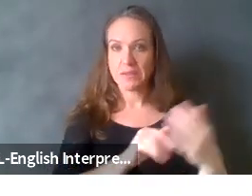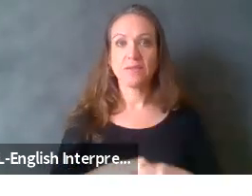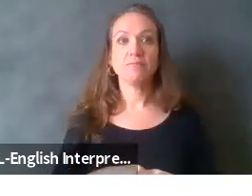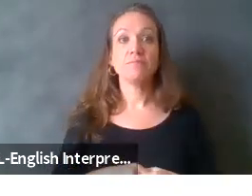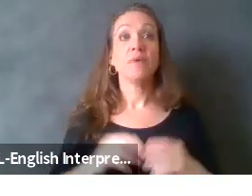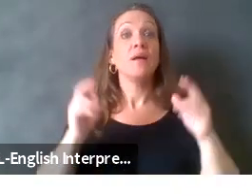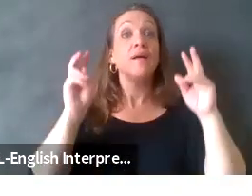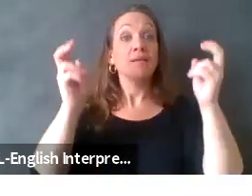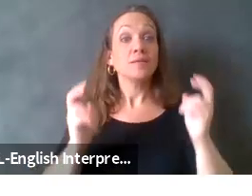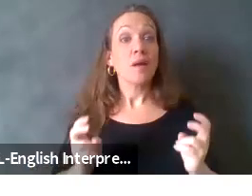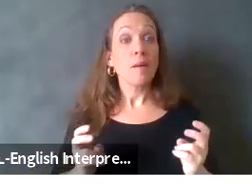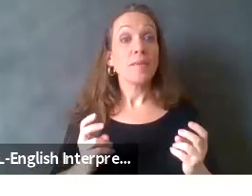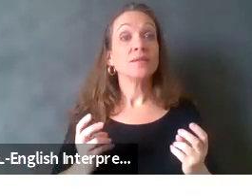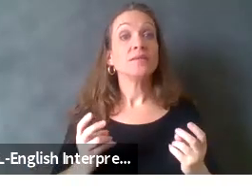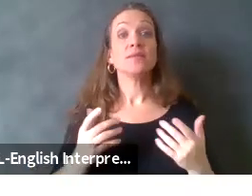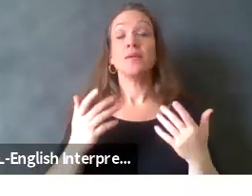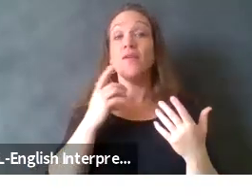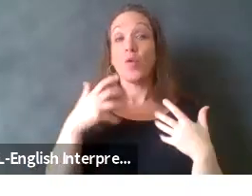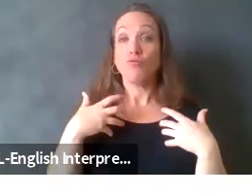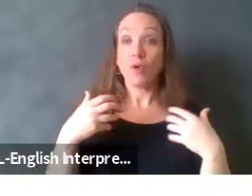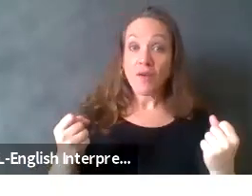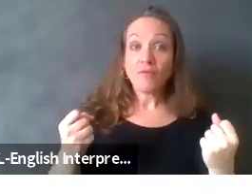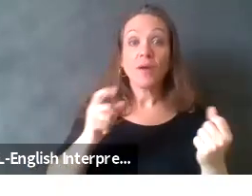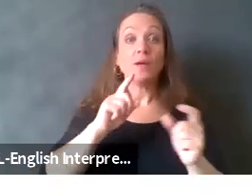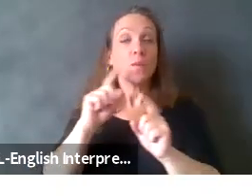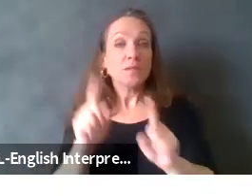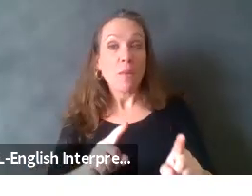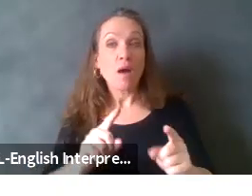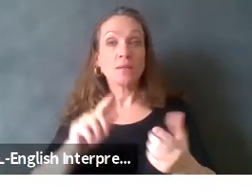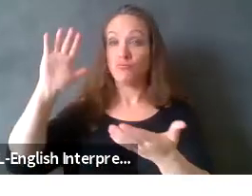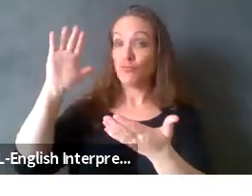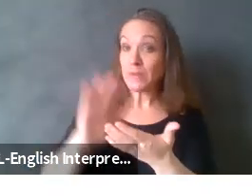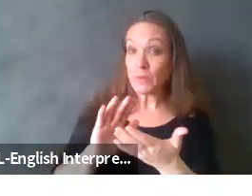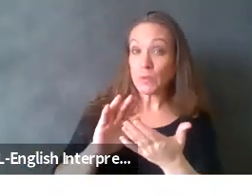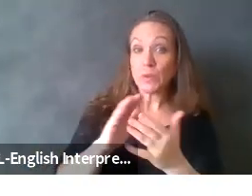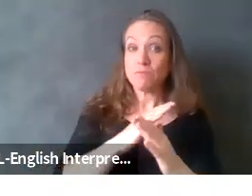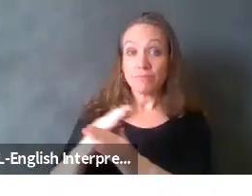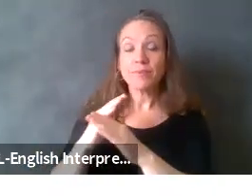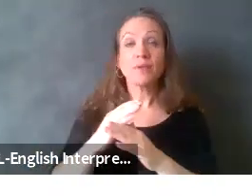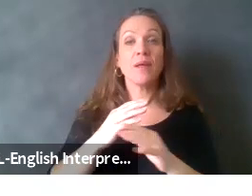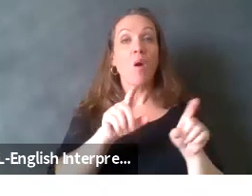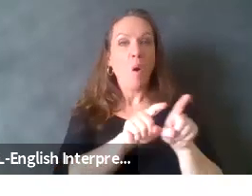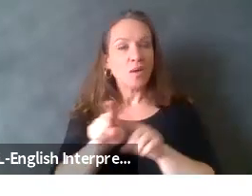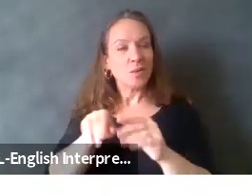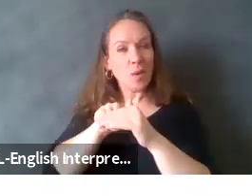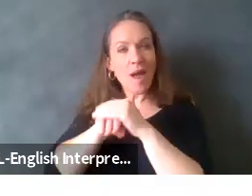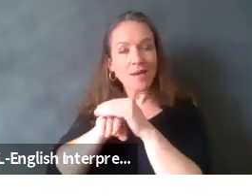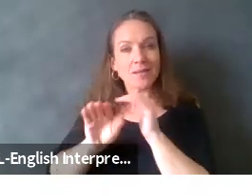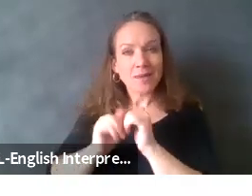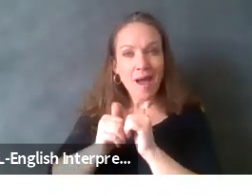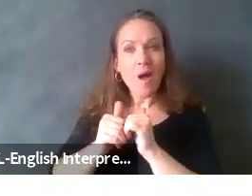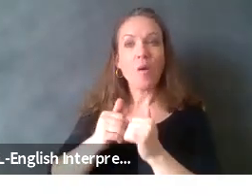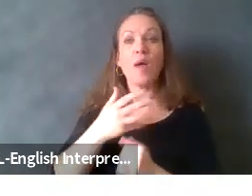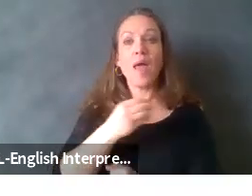and disaster response, recovery and mitigation, as well as accessibility and reasonable accommodation